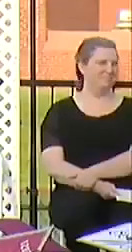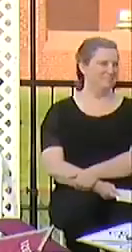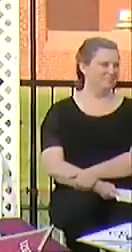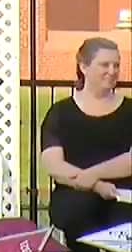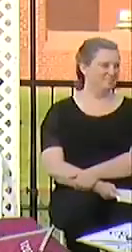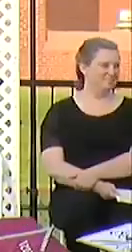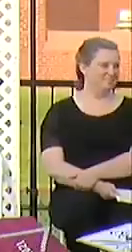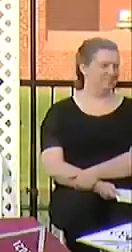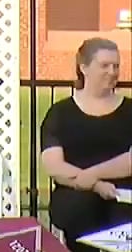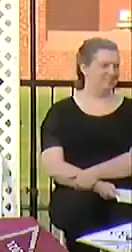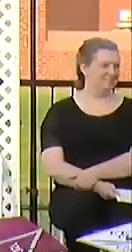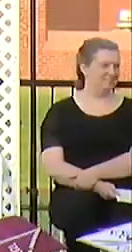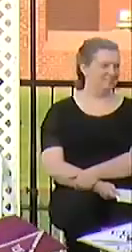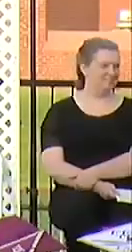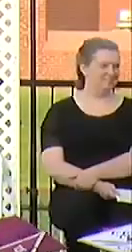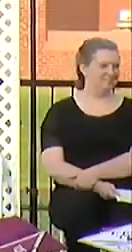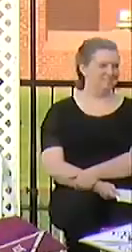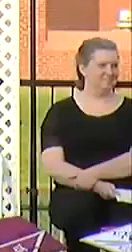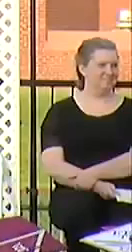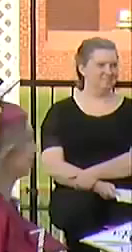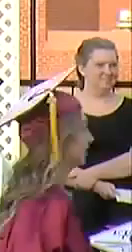Holly Elizabeth Shine.